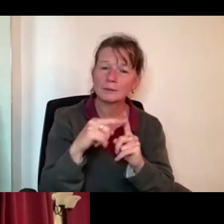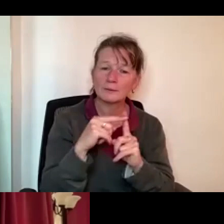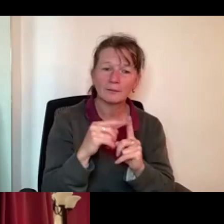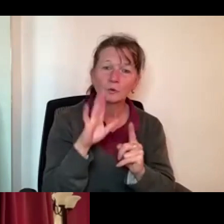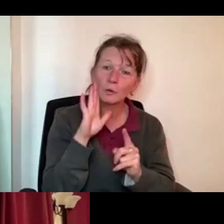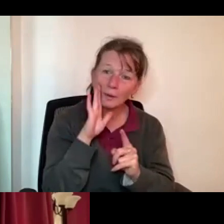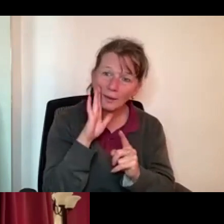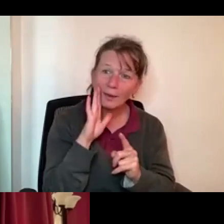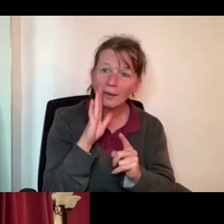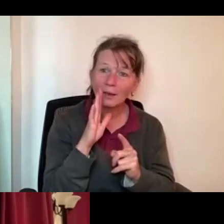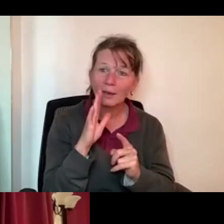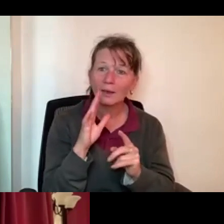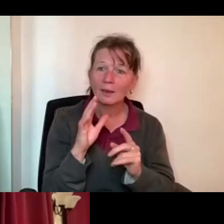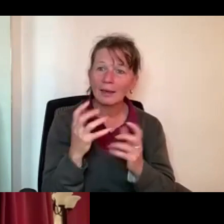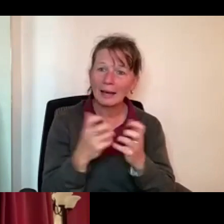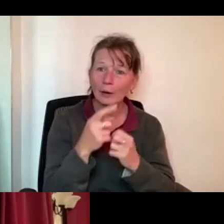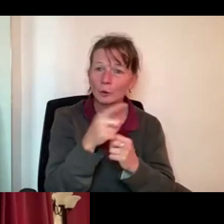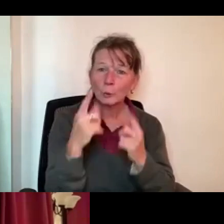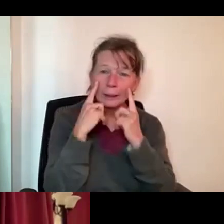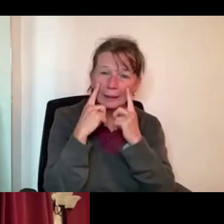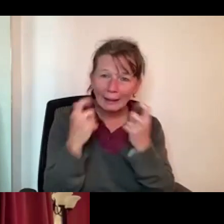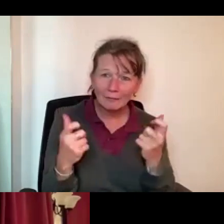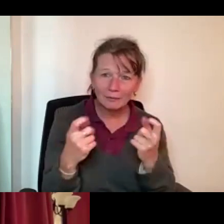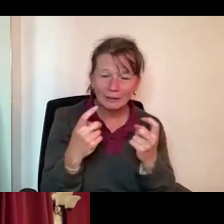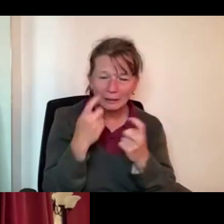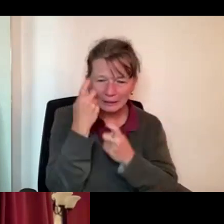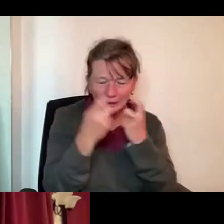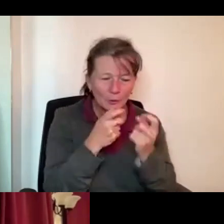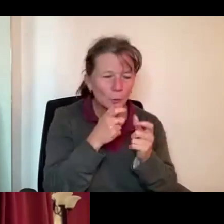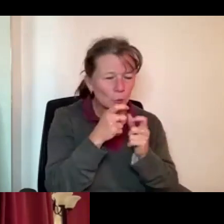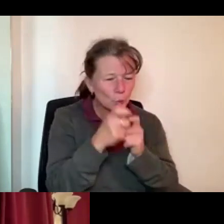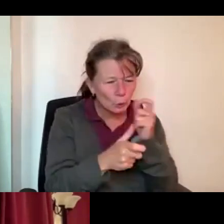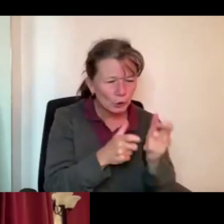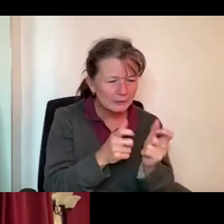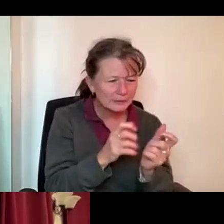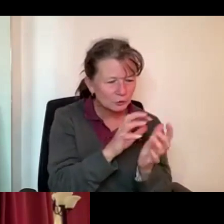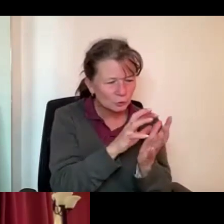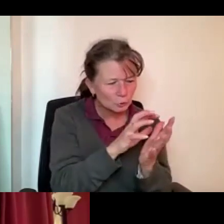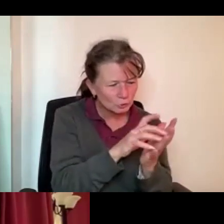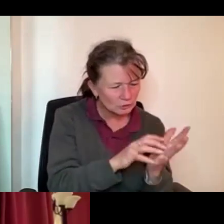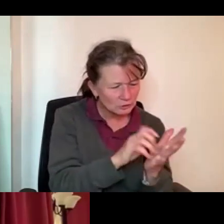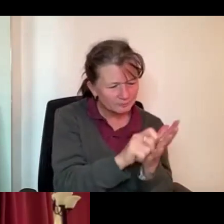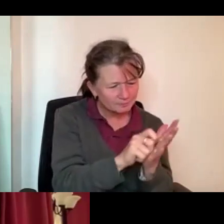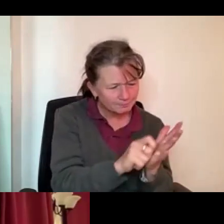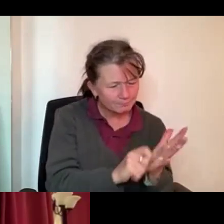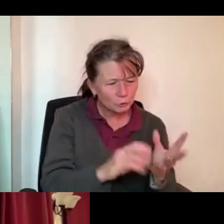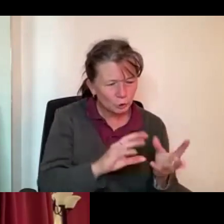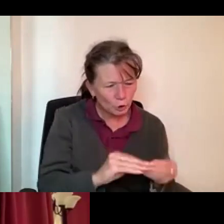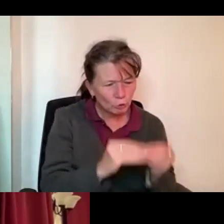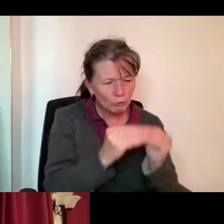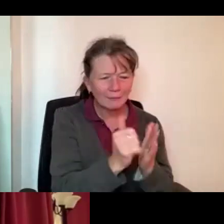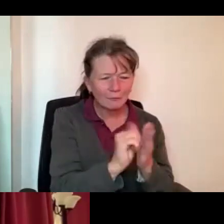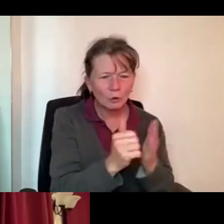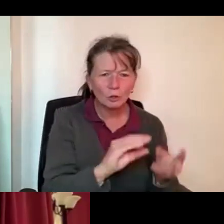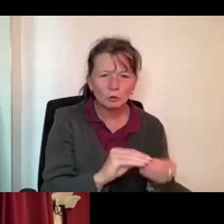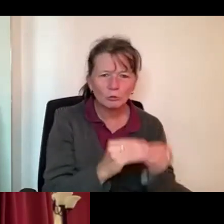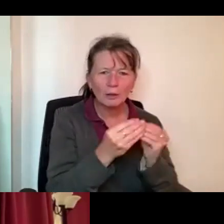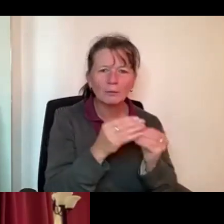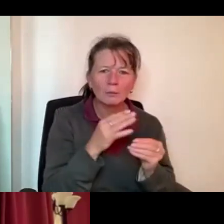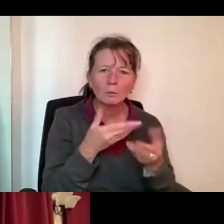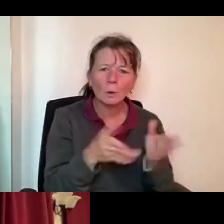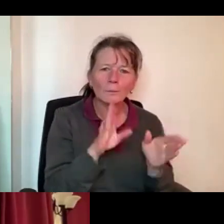how you carefully think through the wording and everything. It kind of makes sense into terms of how accessible this has been